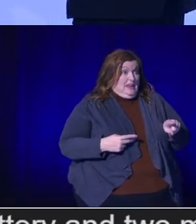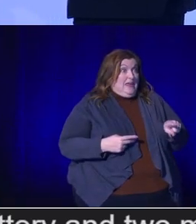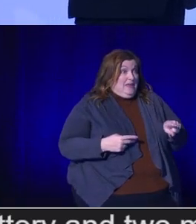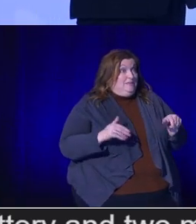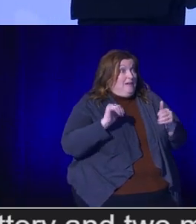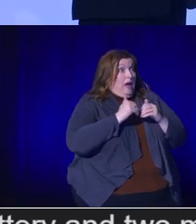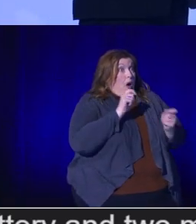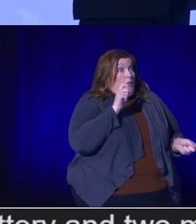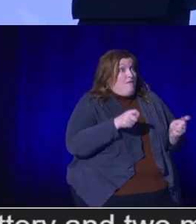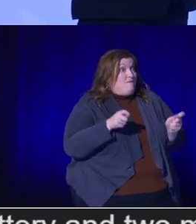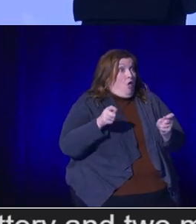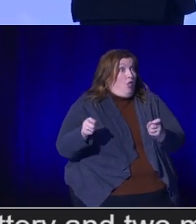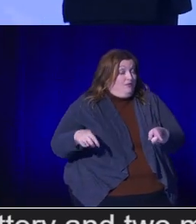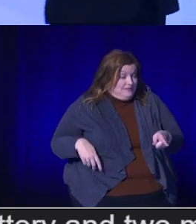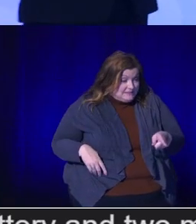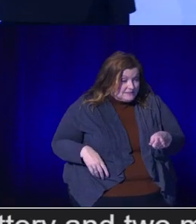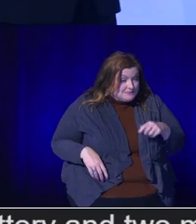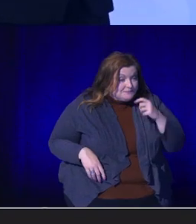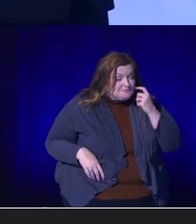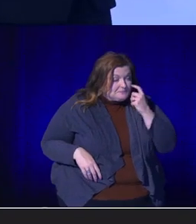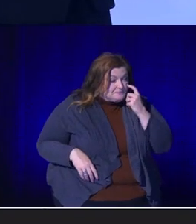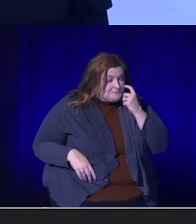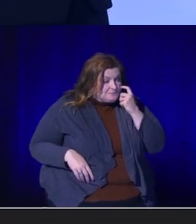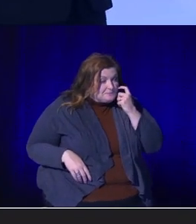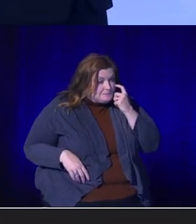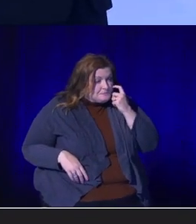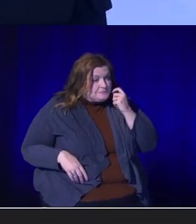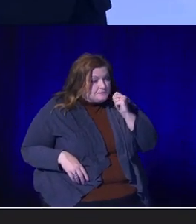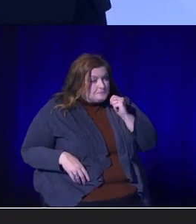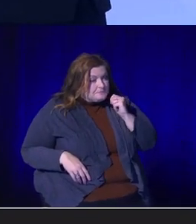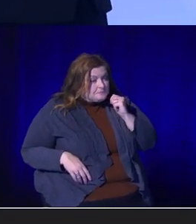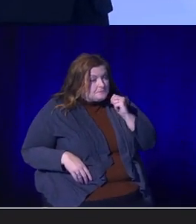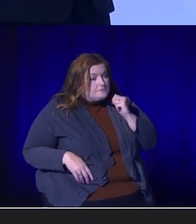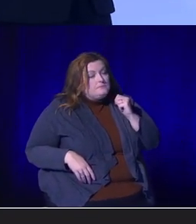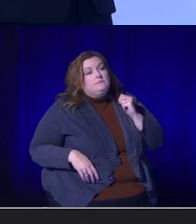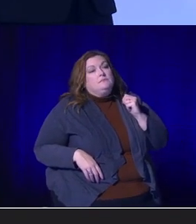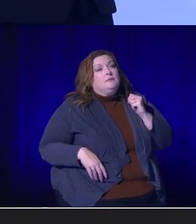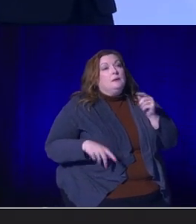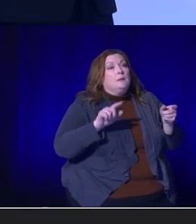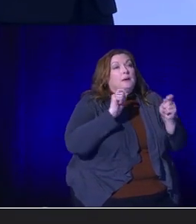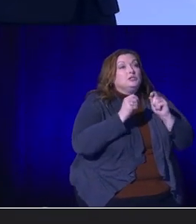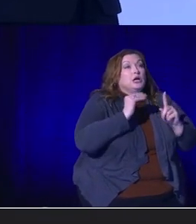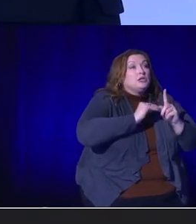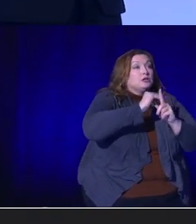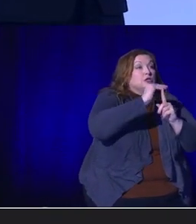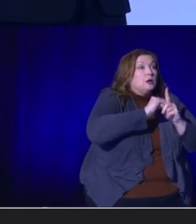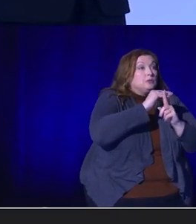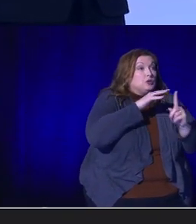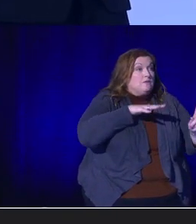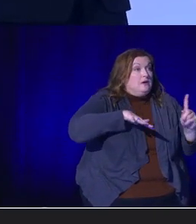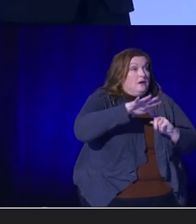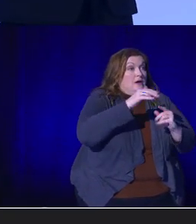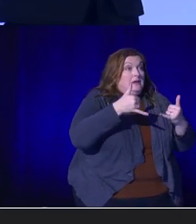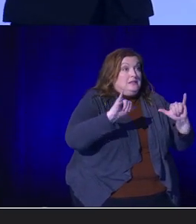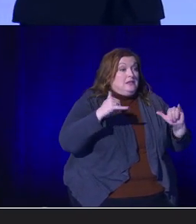evolve. And so by changing the temperature environment, we still have these two distinct regions.